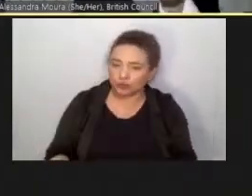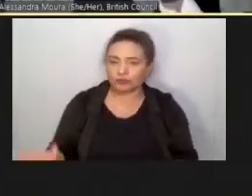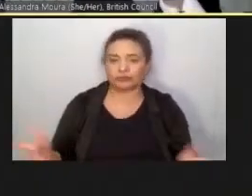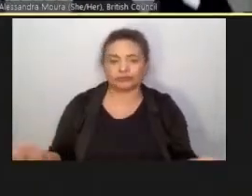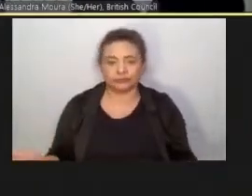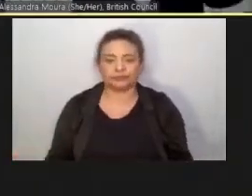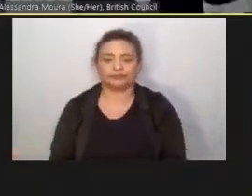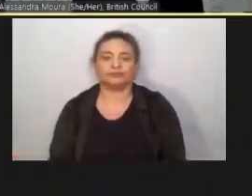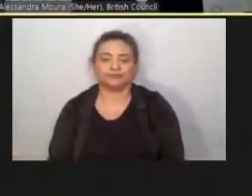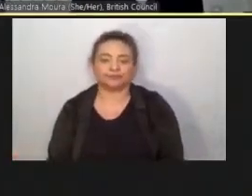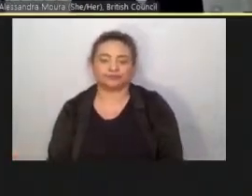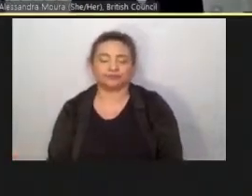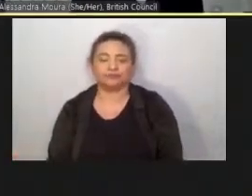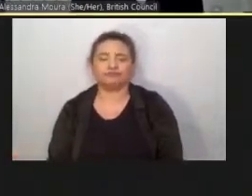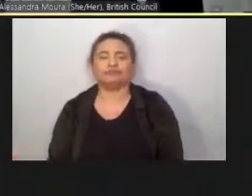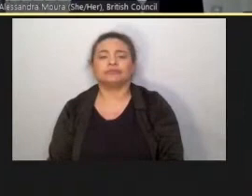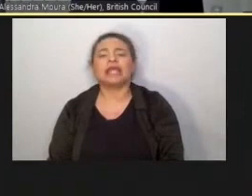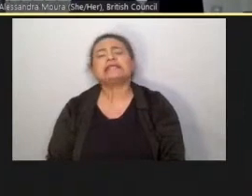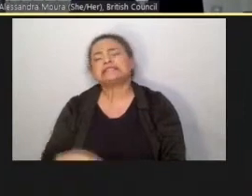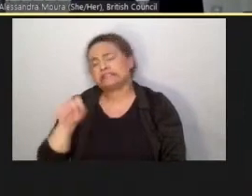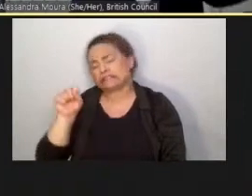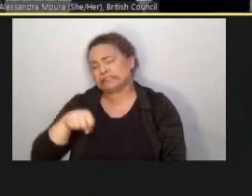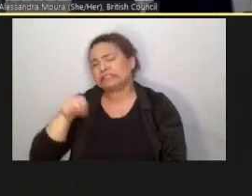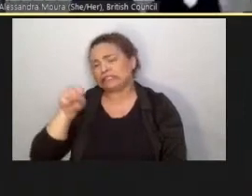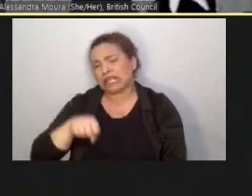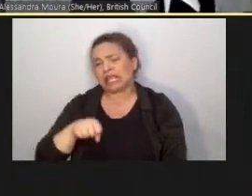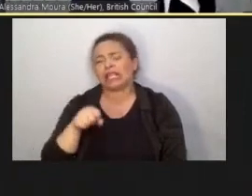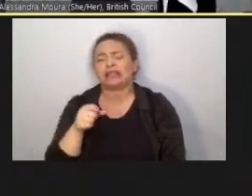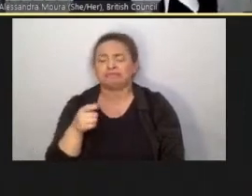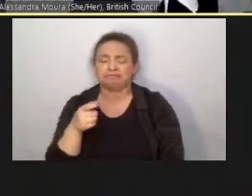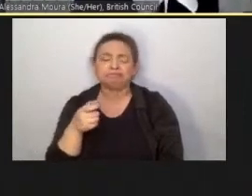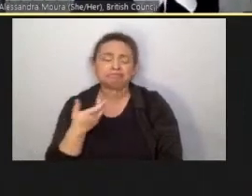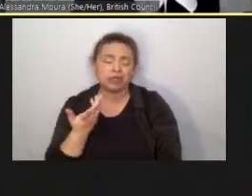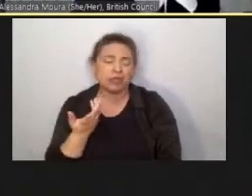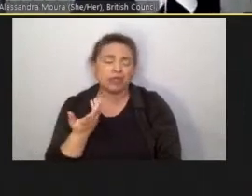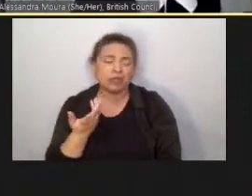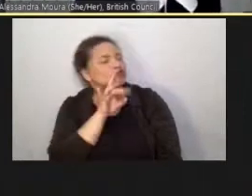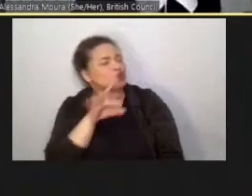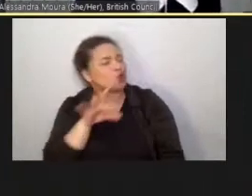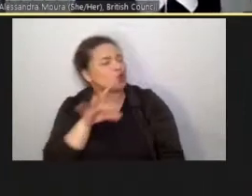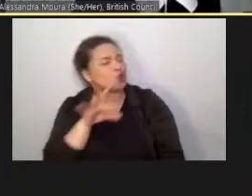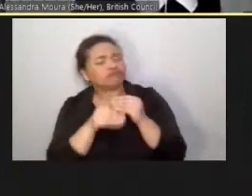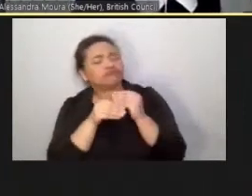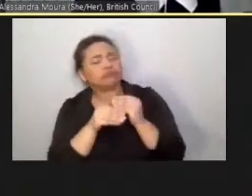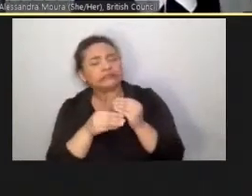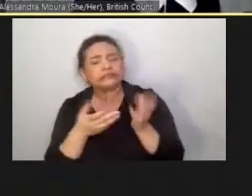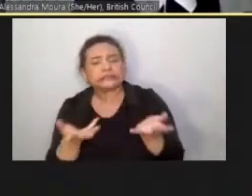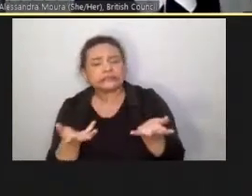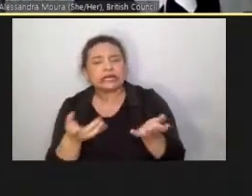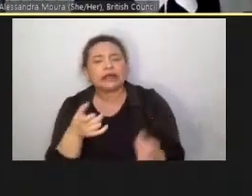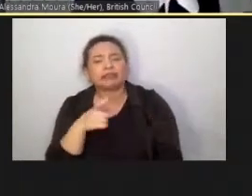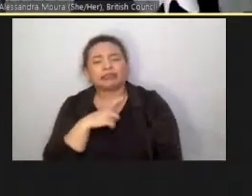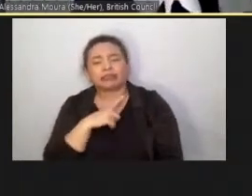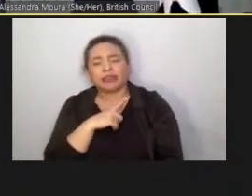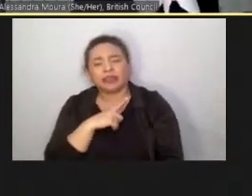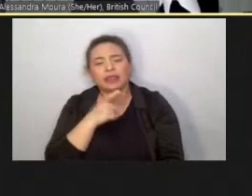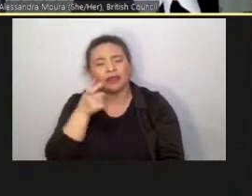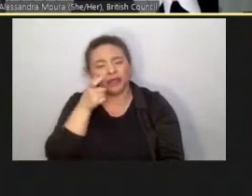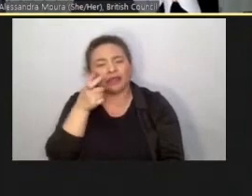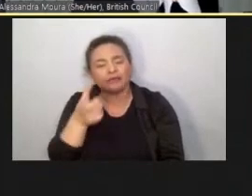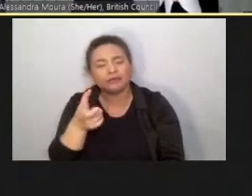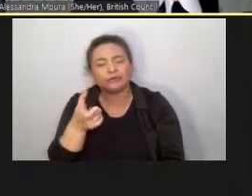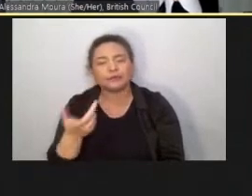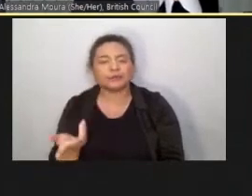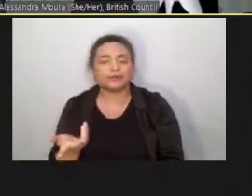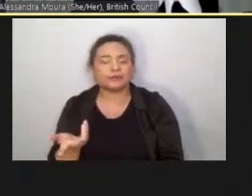was going to just mention that there is also some interest on multilingualism in English teaching. We